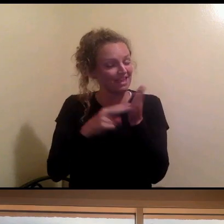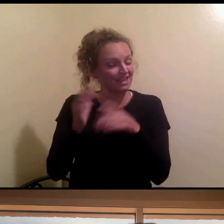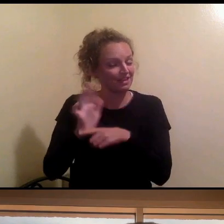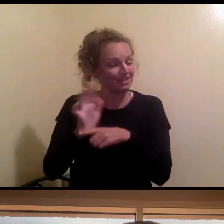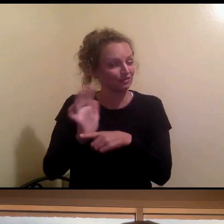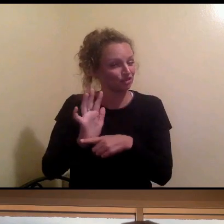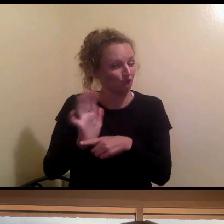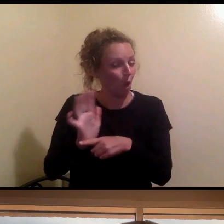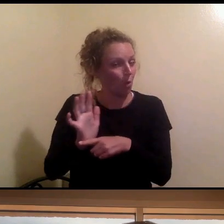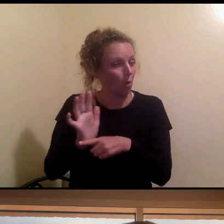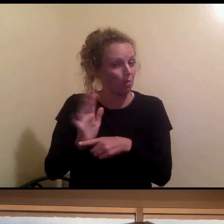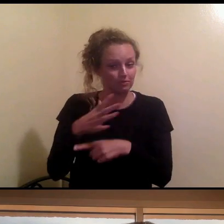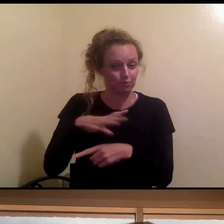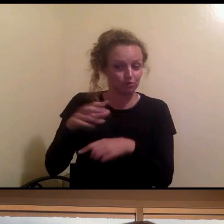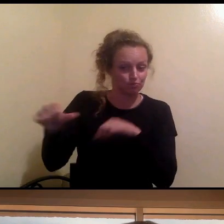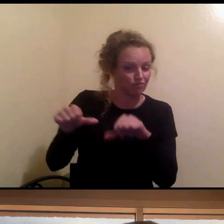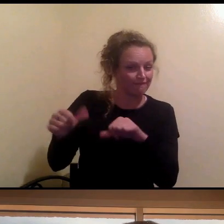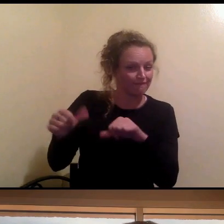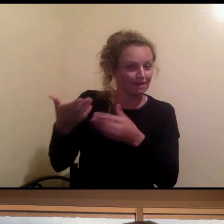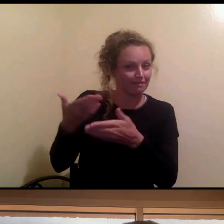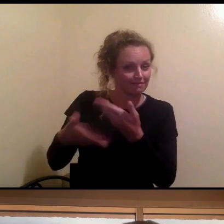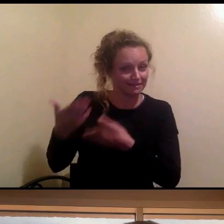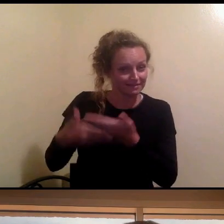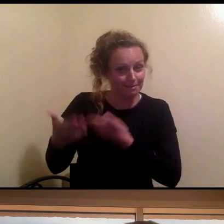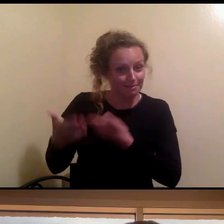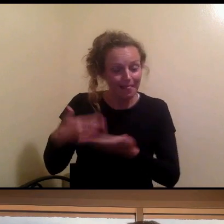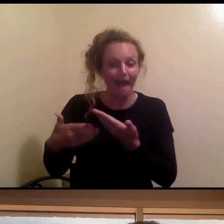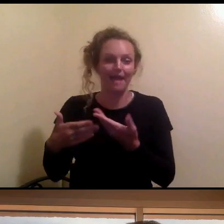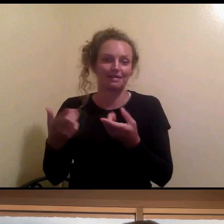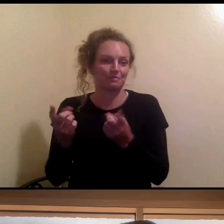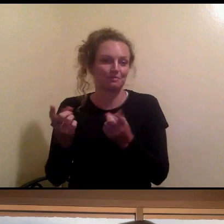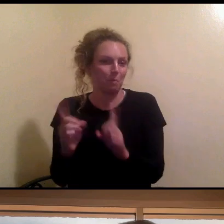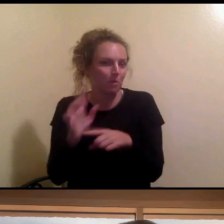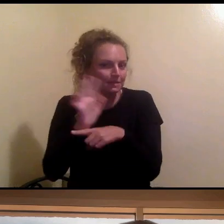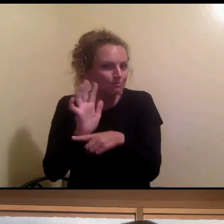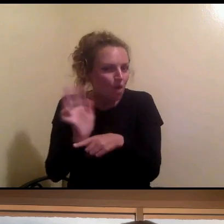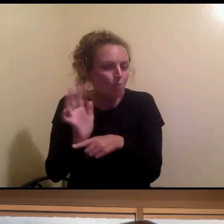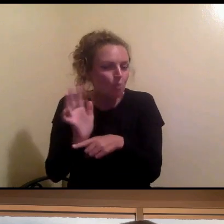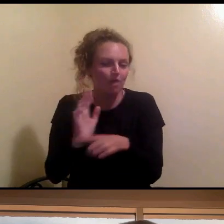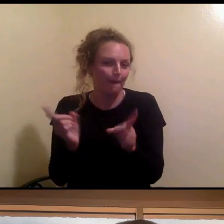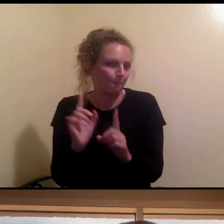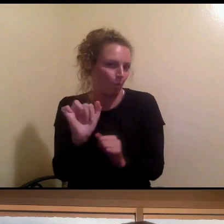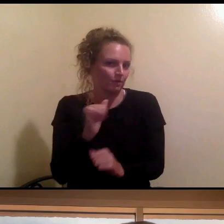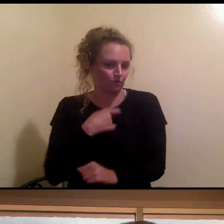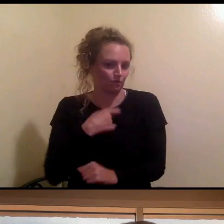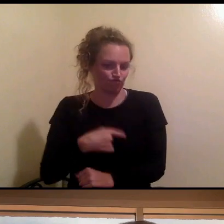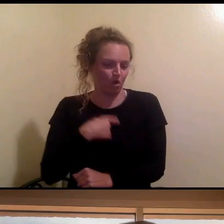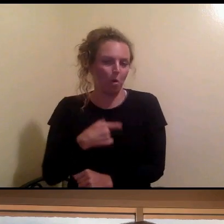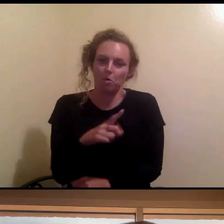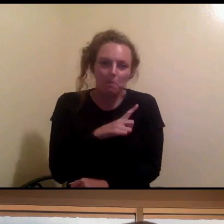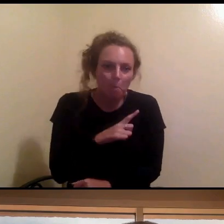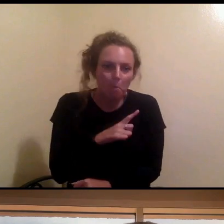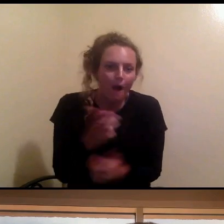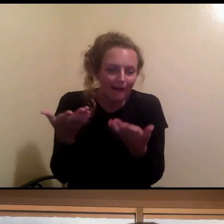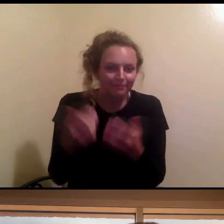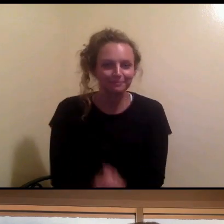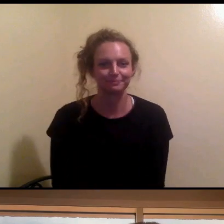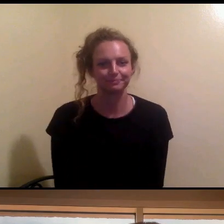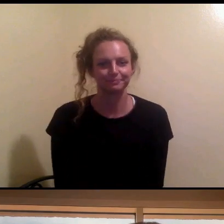me briefly about the nature of the show and what you're going to be doing in it, and along the way tell us why it's you that's doing it in the sense of the work you do at the